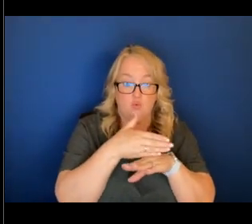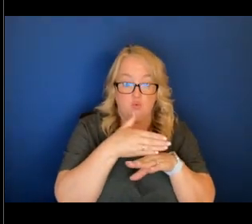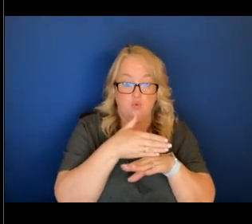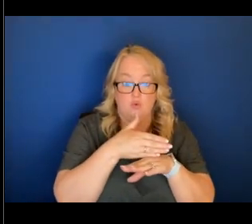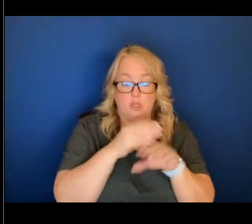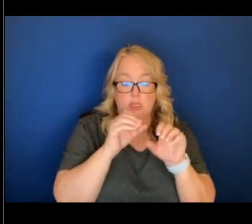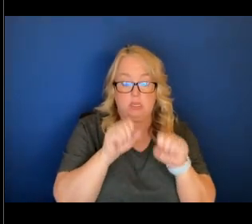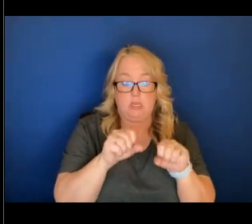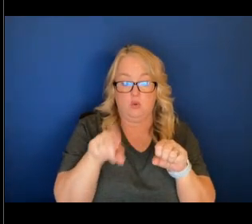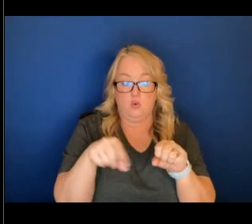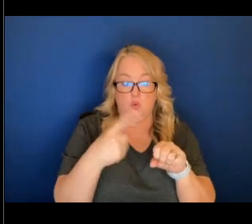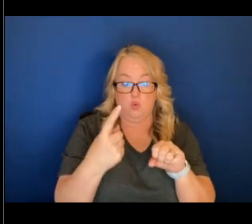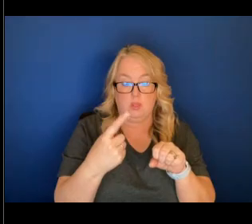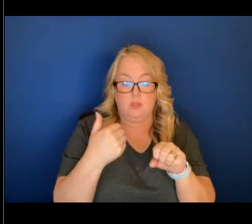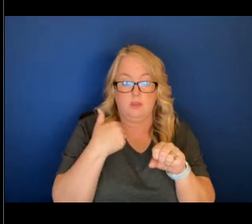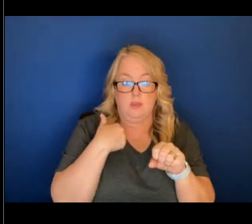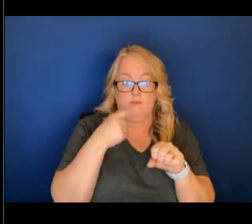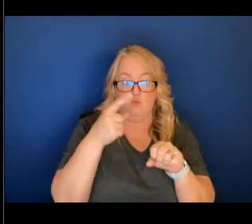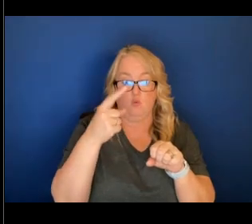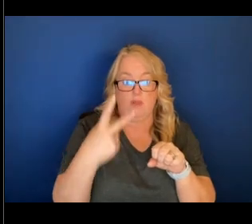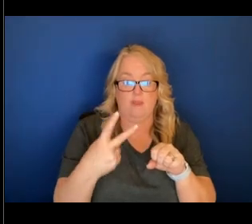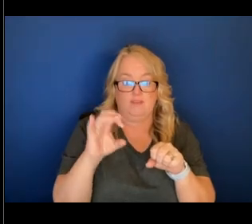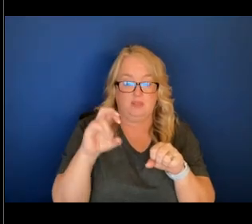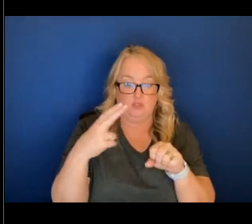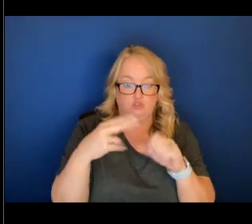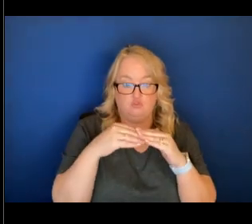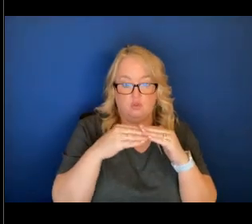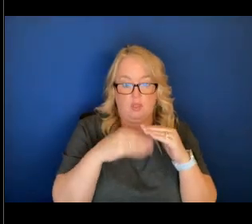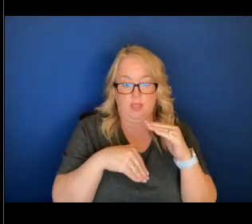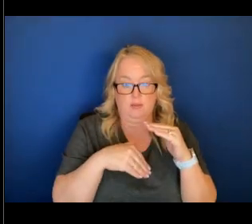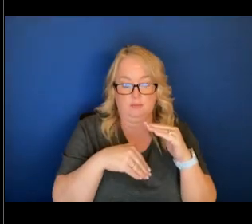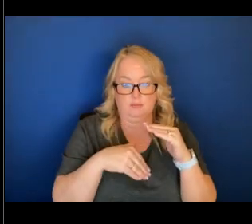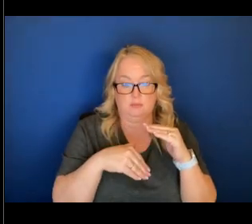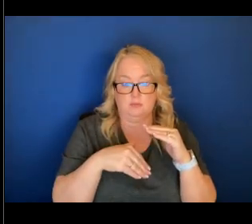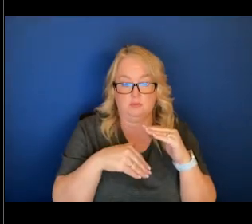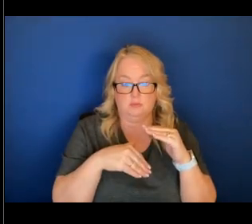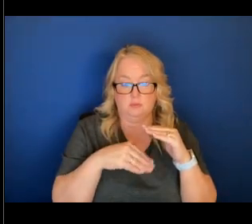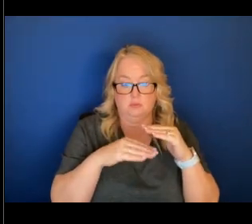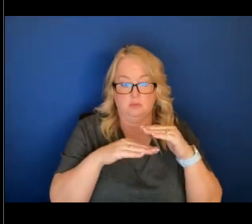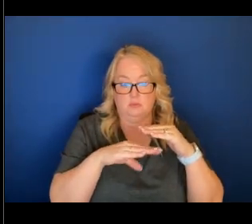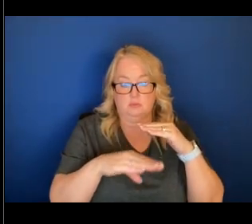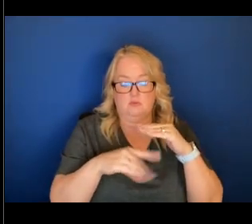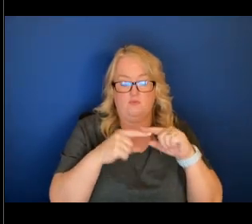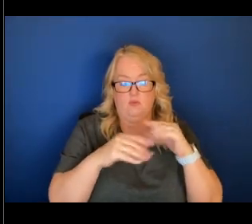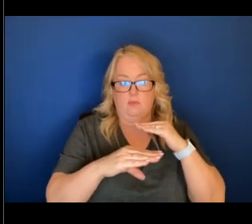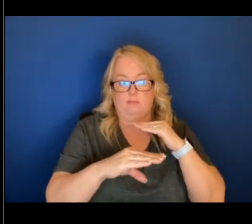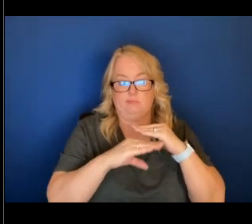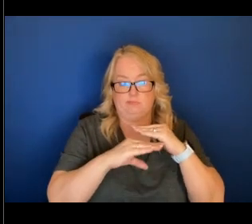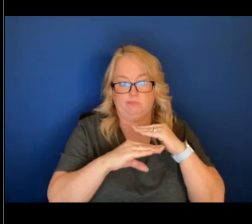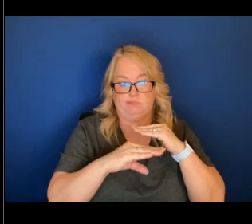only be a 1/2 inch or less below the level of the finished floor.